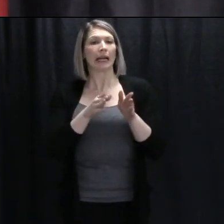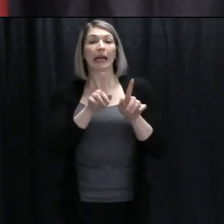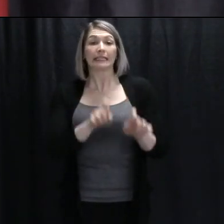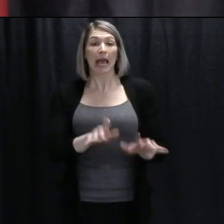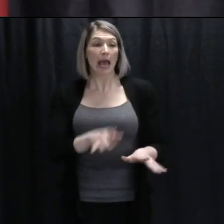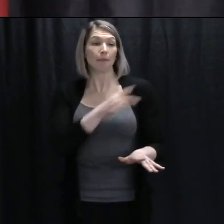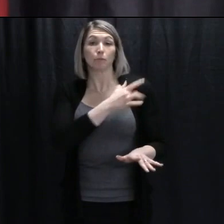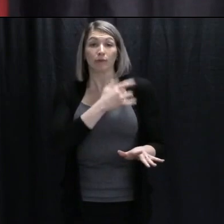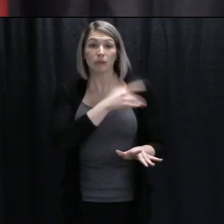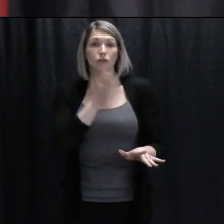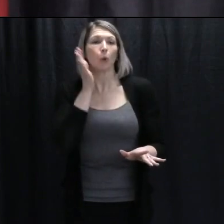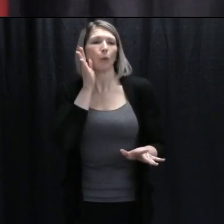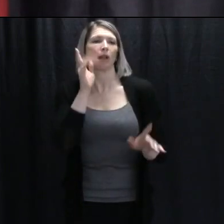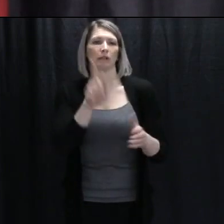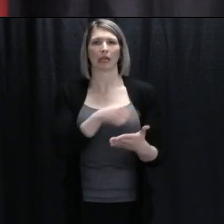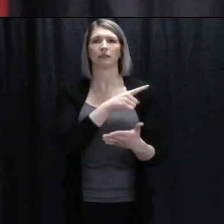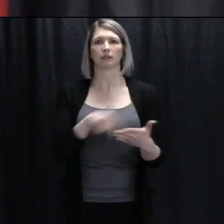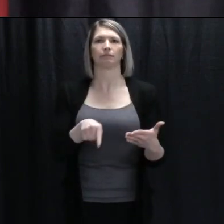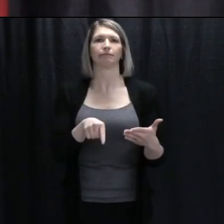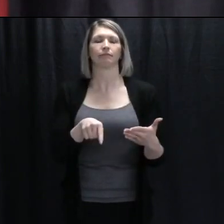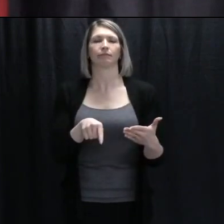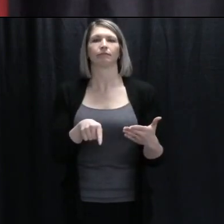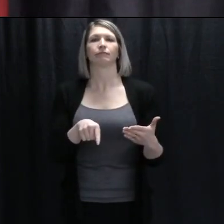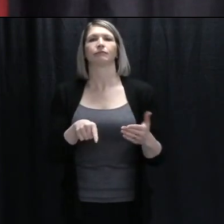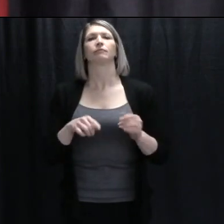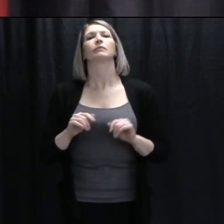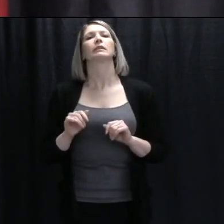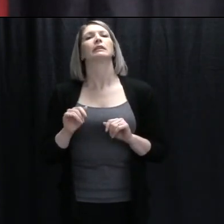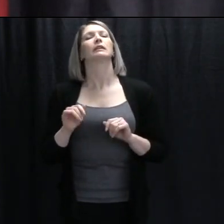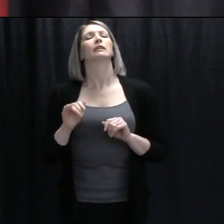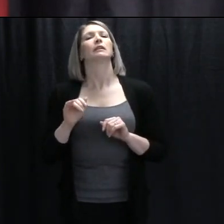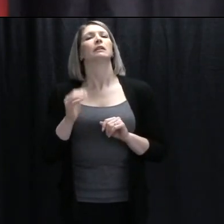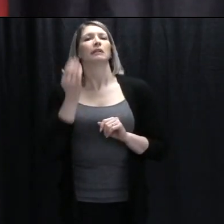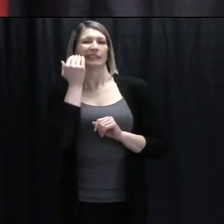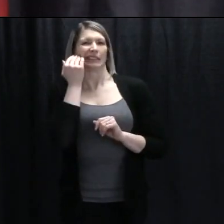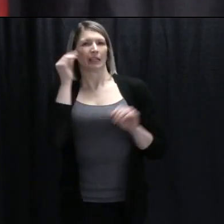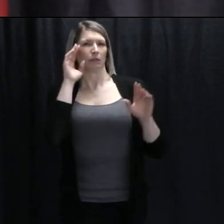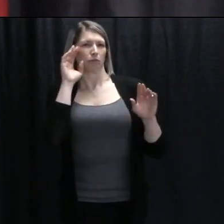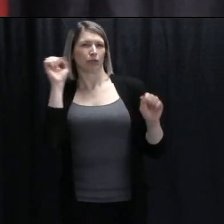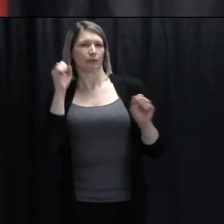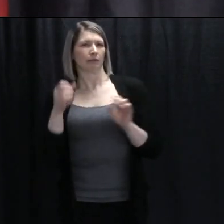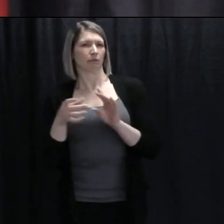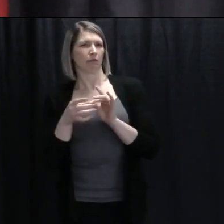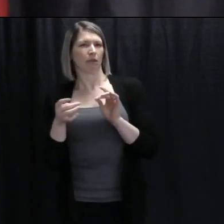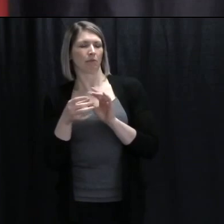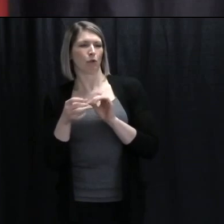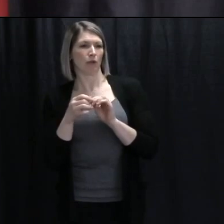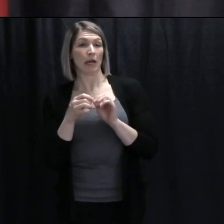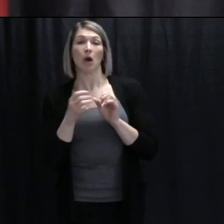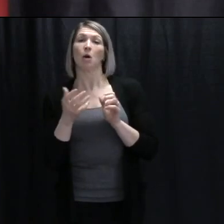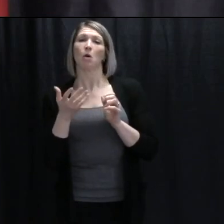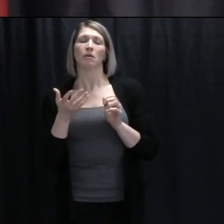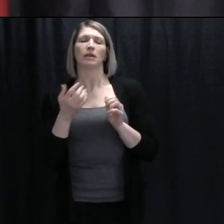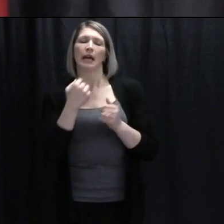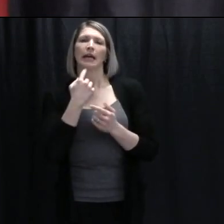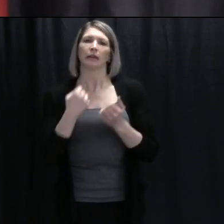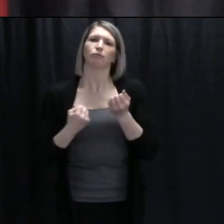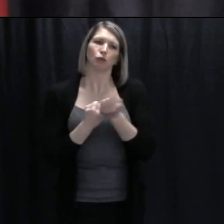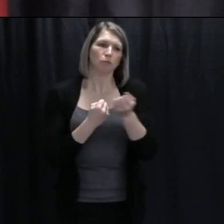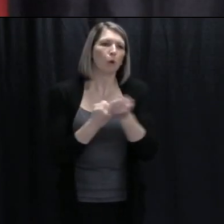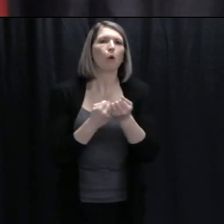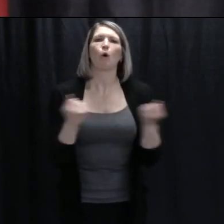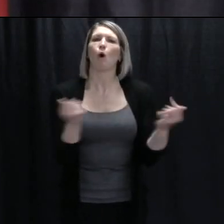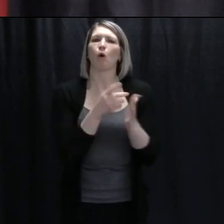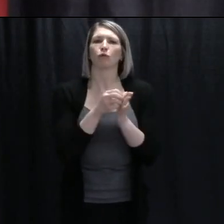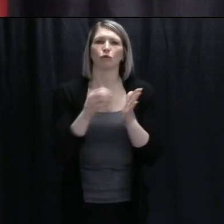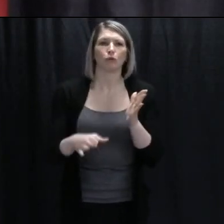As the Premier stated, our focus has been on ensuring learning continues for all students, particularly high school